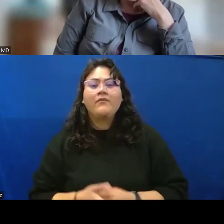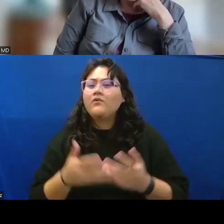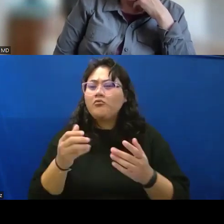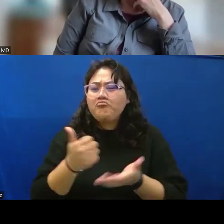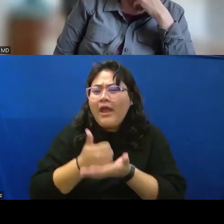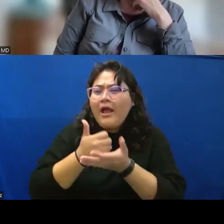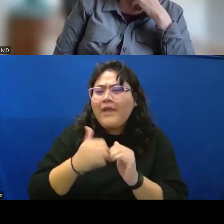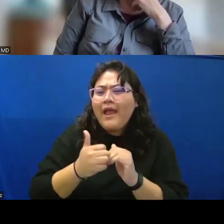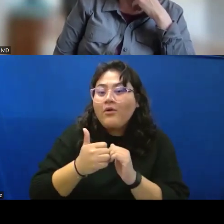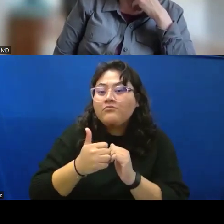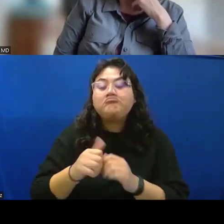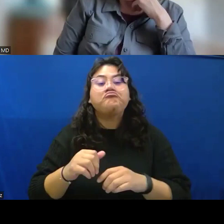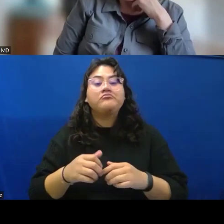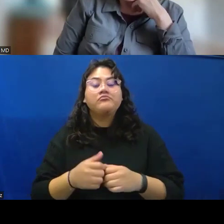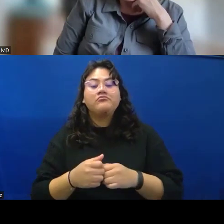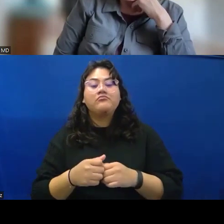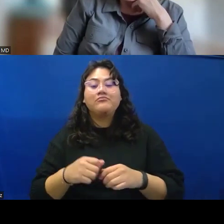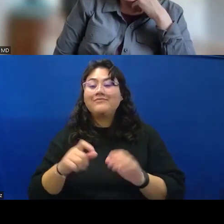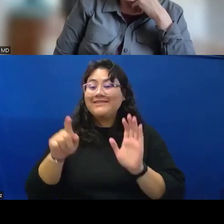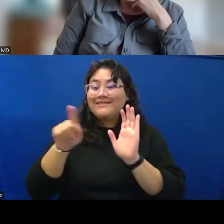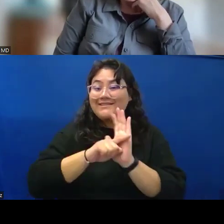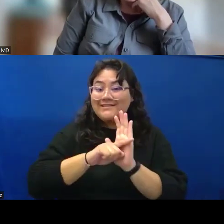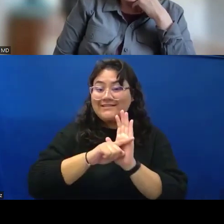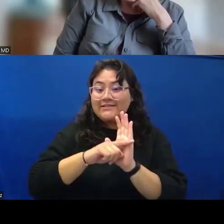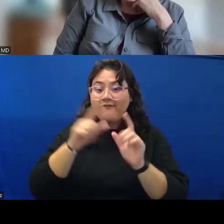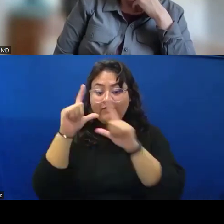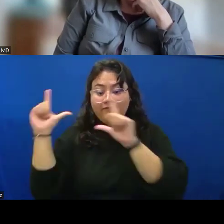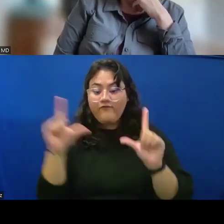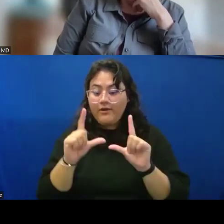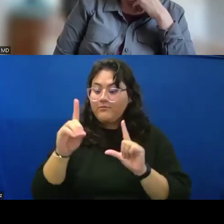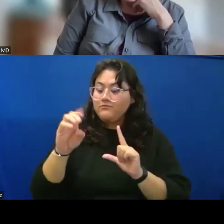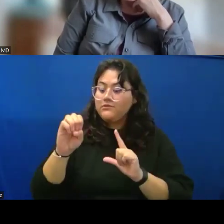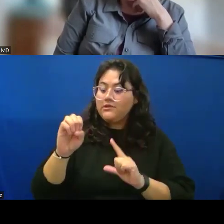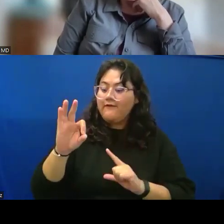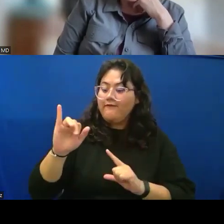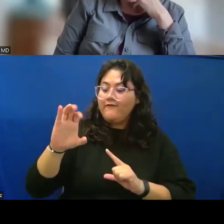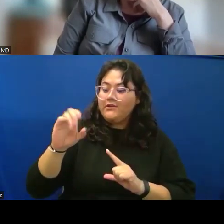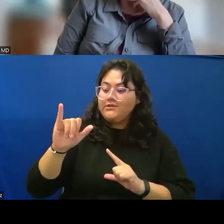that could be considered demeaning to deaf people. Terms such as